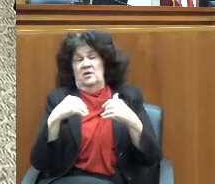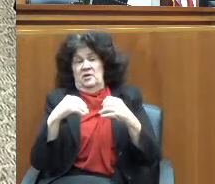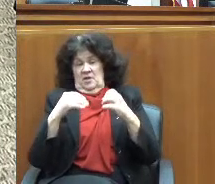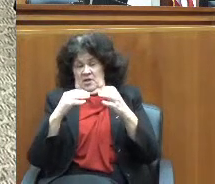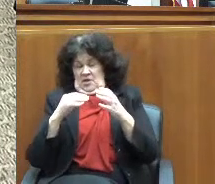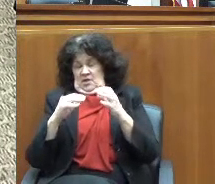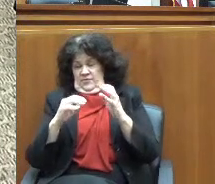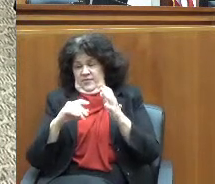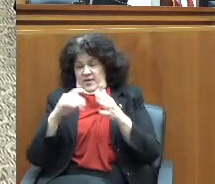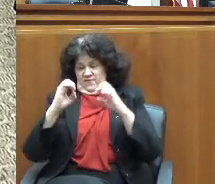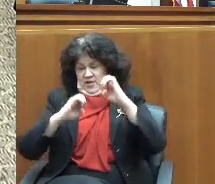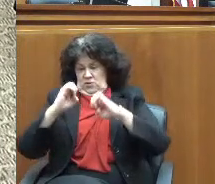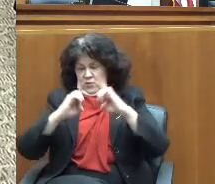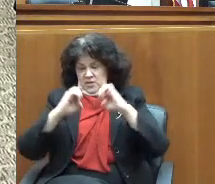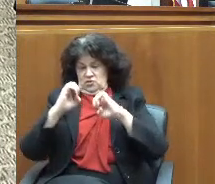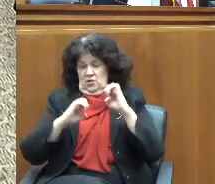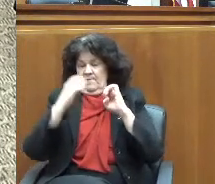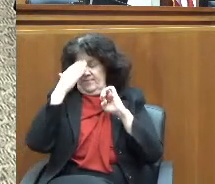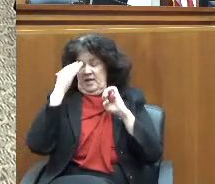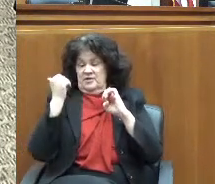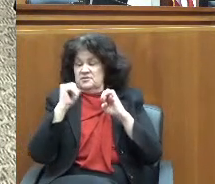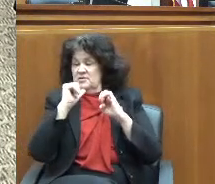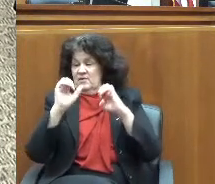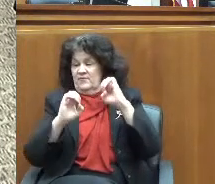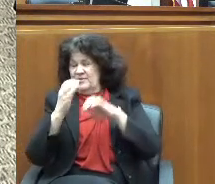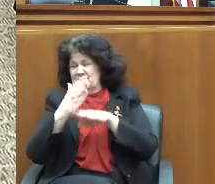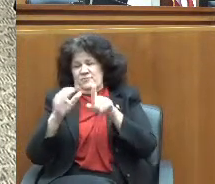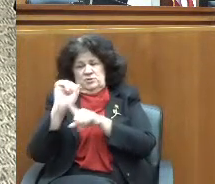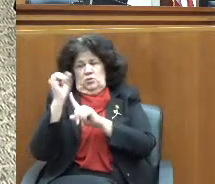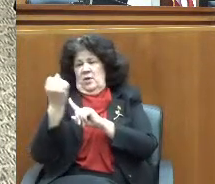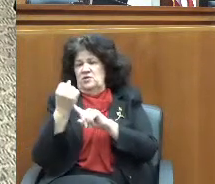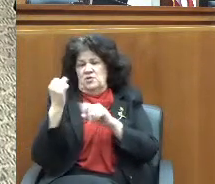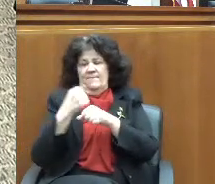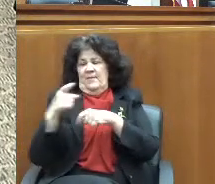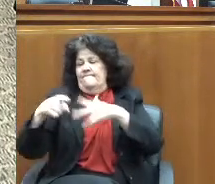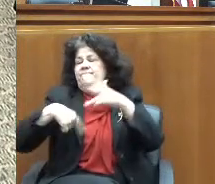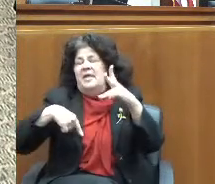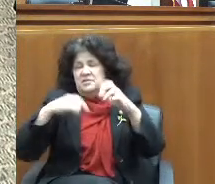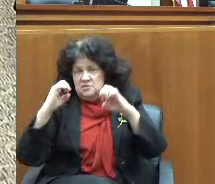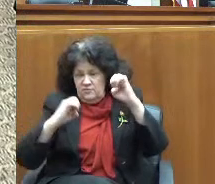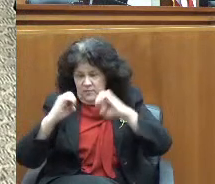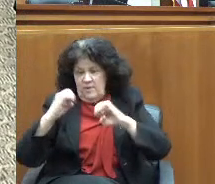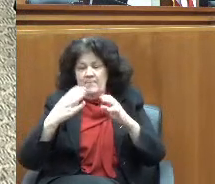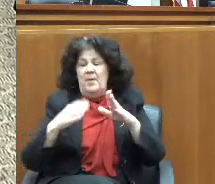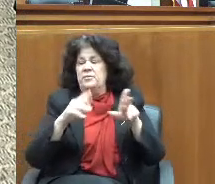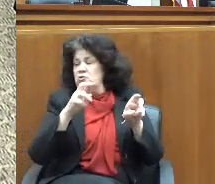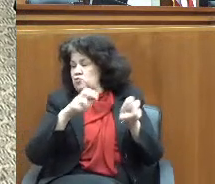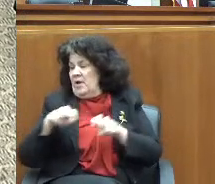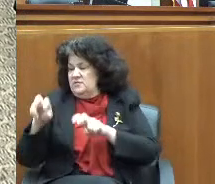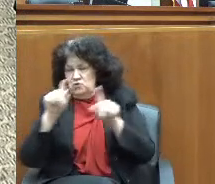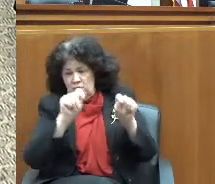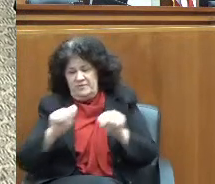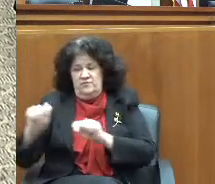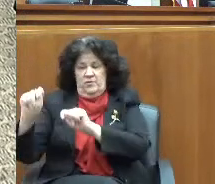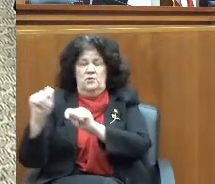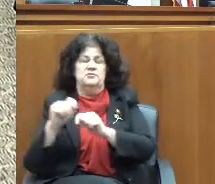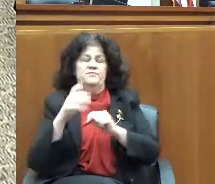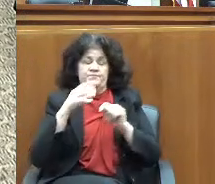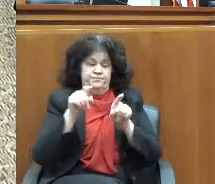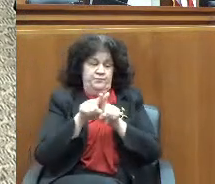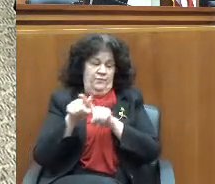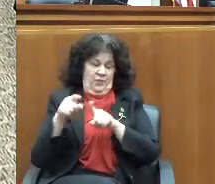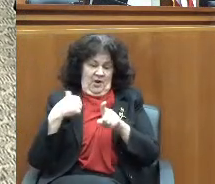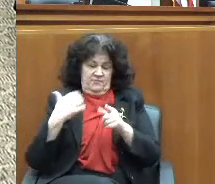because they weren't evaluated due to some type of circumstance, like transferring between school systems. They also